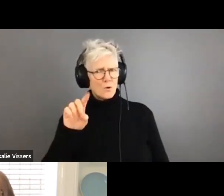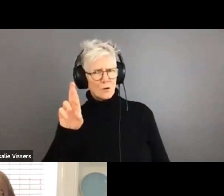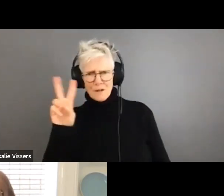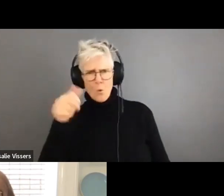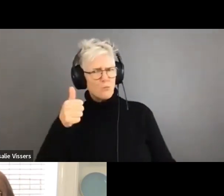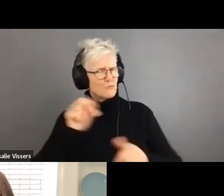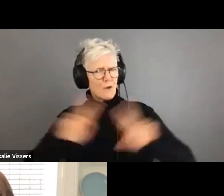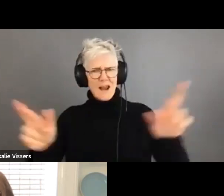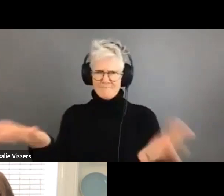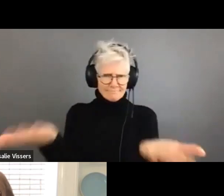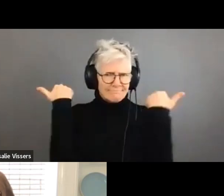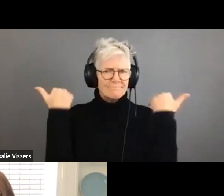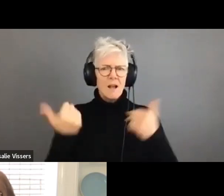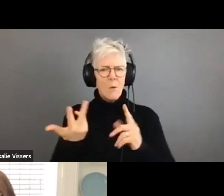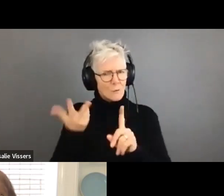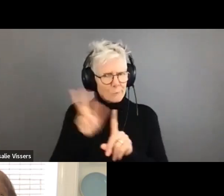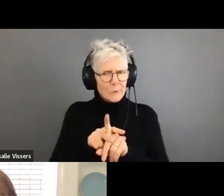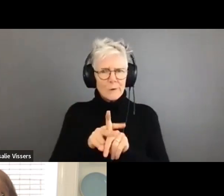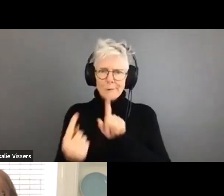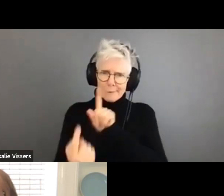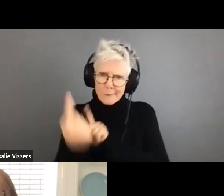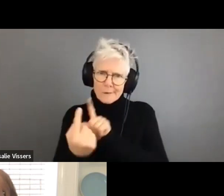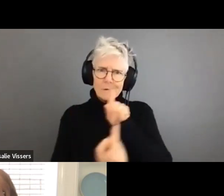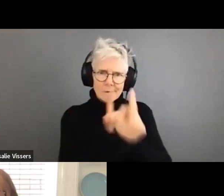to book some time with them and get